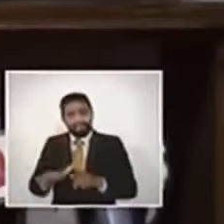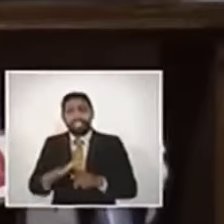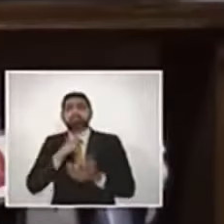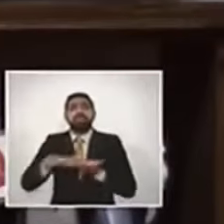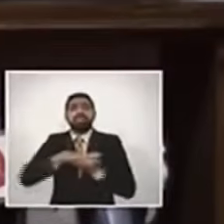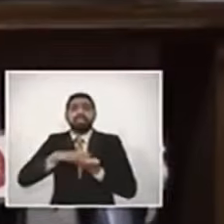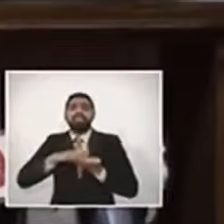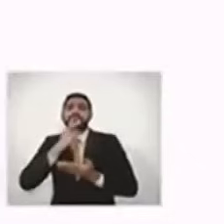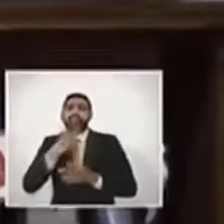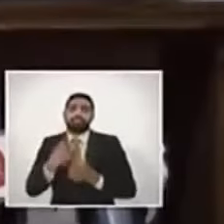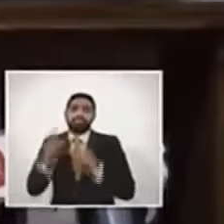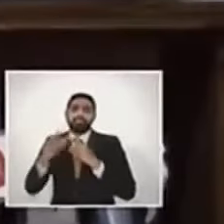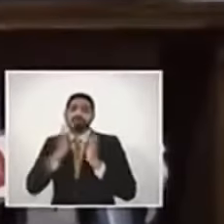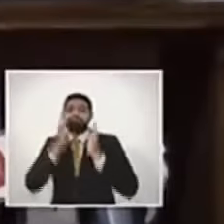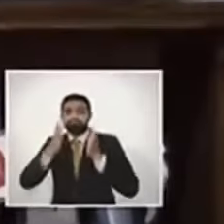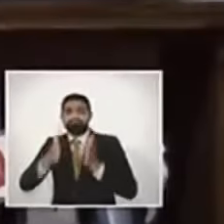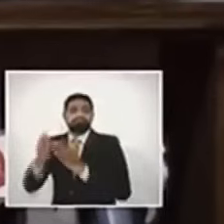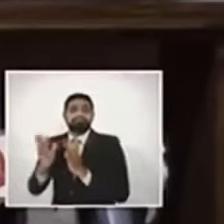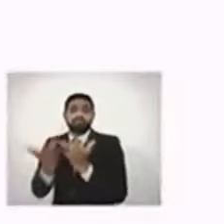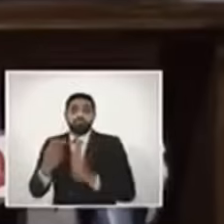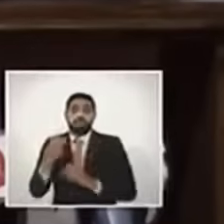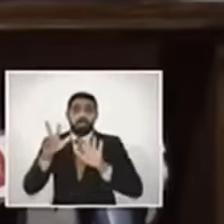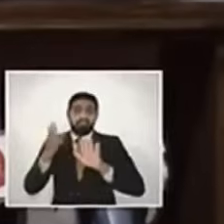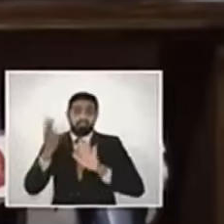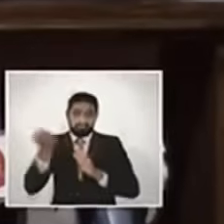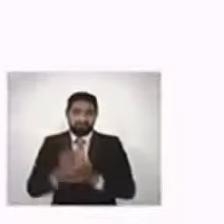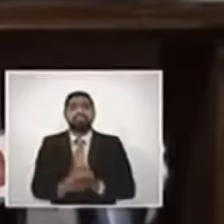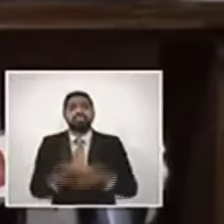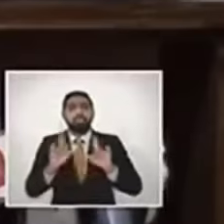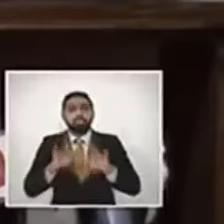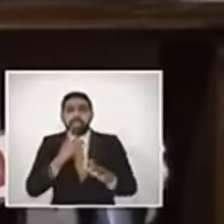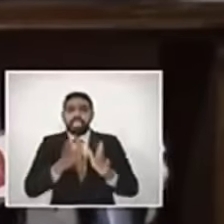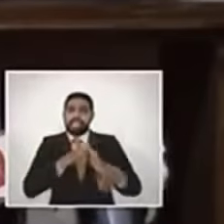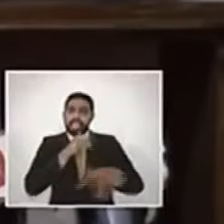same variety. If we have to import kerosene oil, we will have to